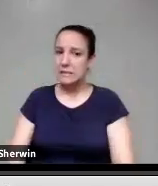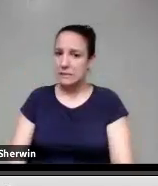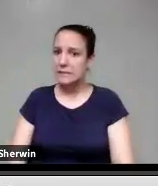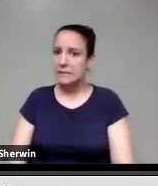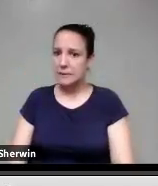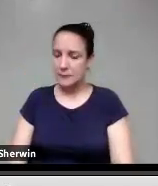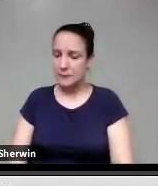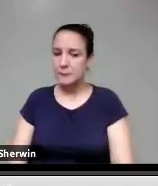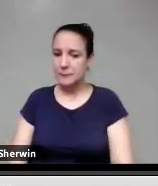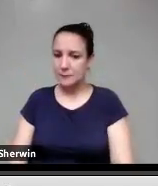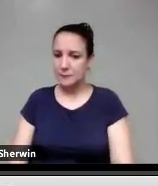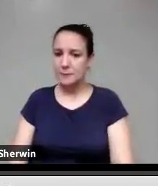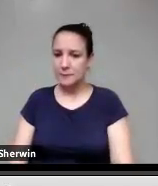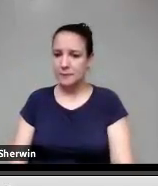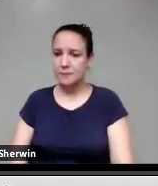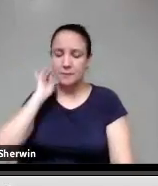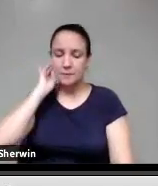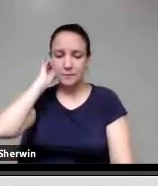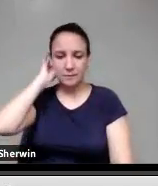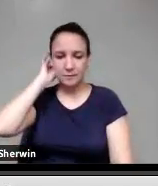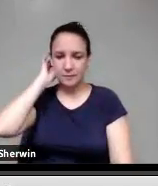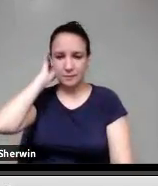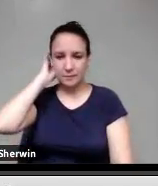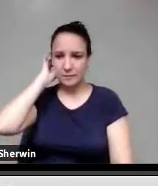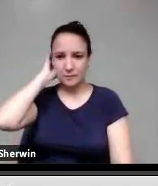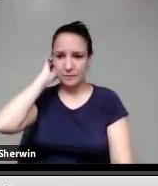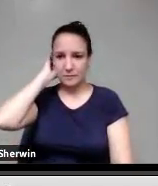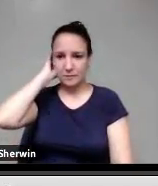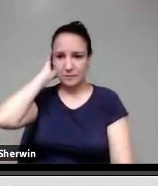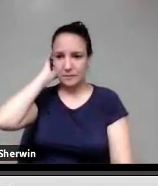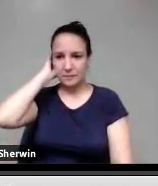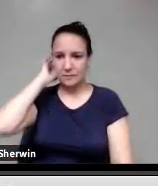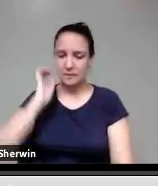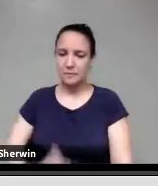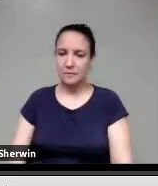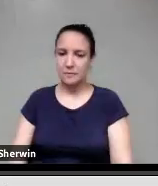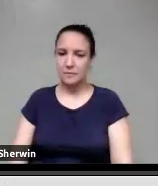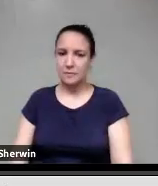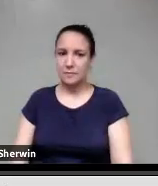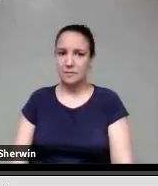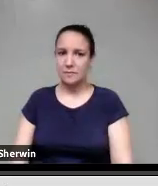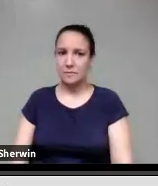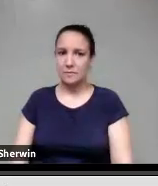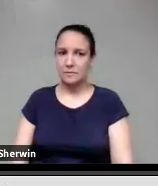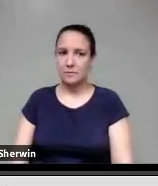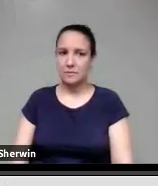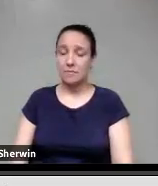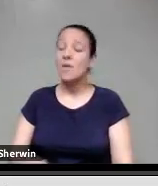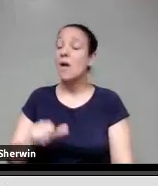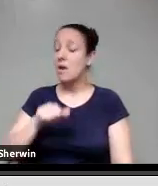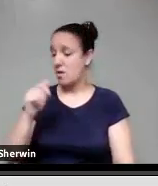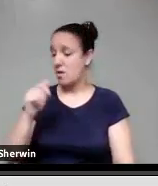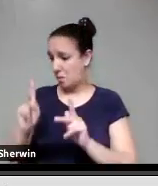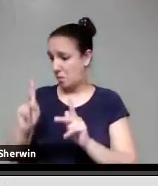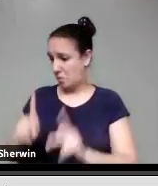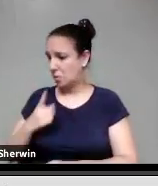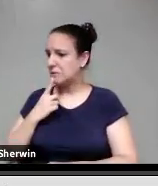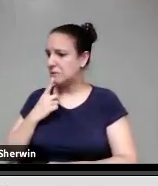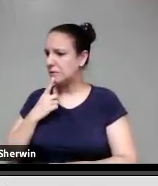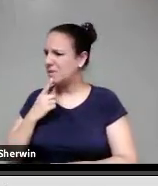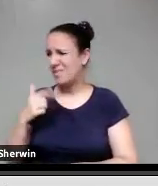to develop what they were going to do. Another person said, I'd hate to see it be a book museum. And another person said, keep